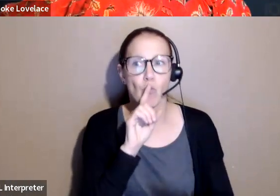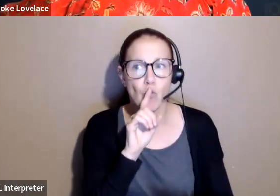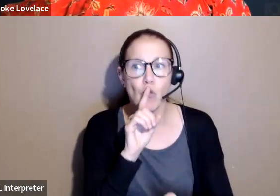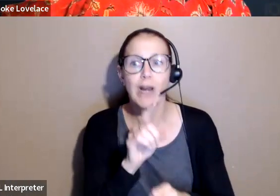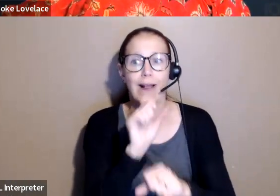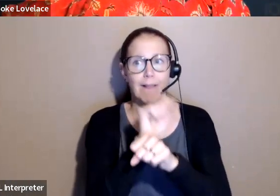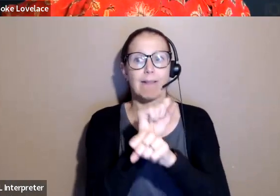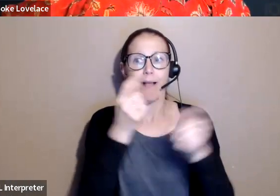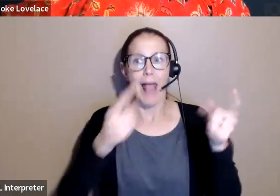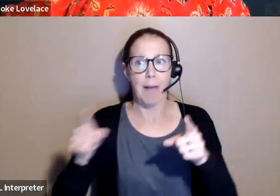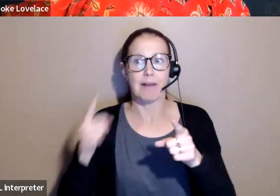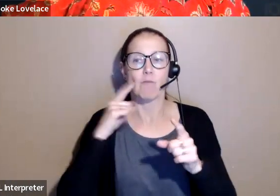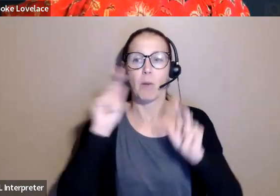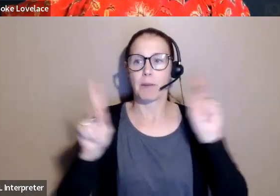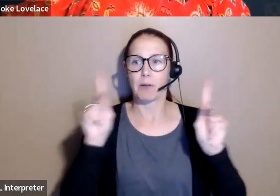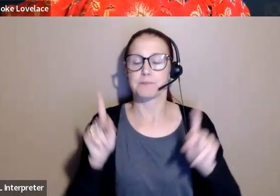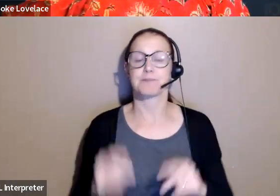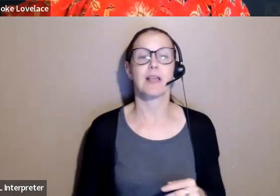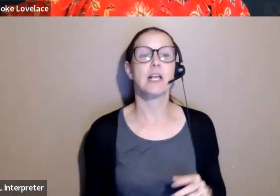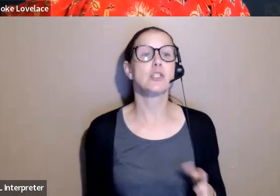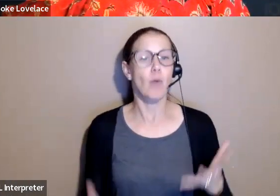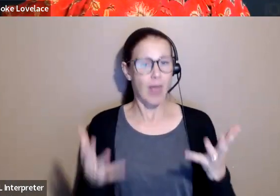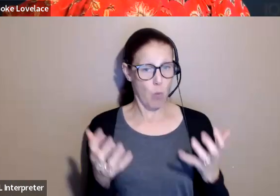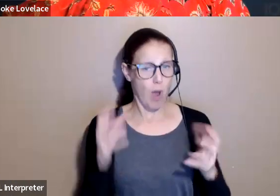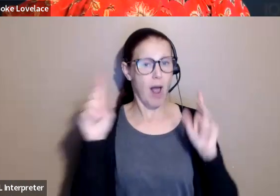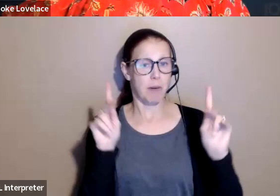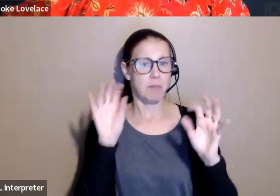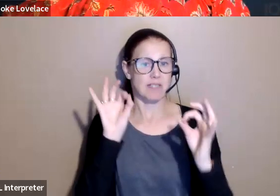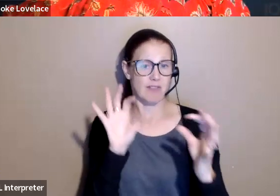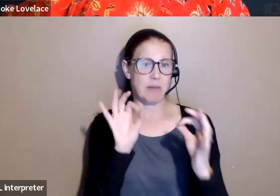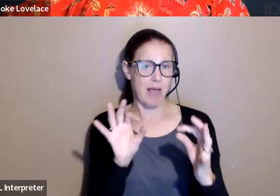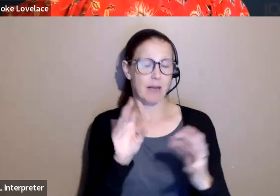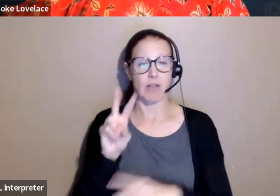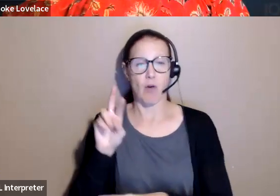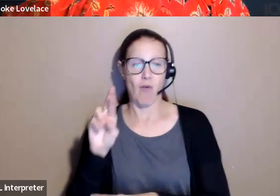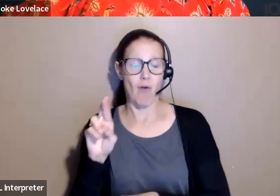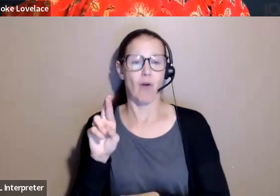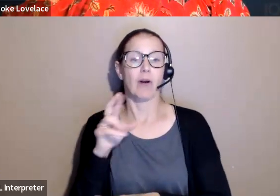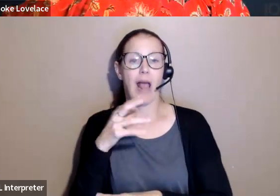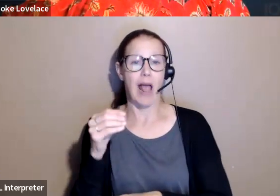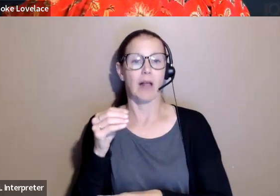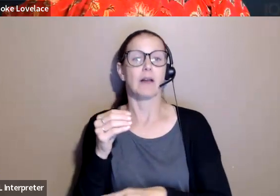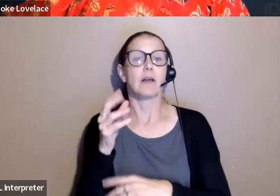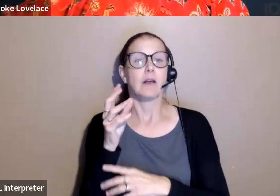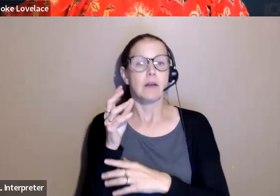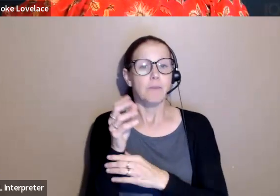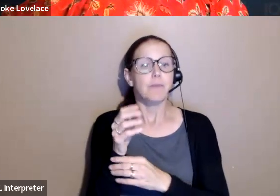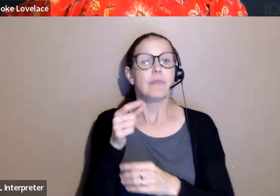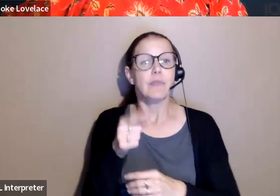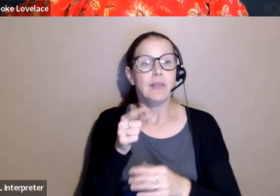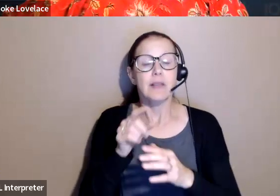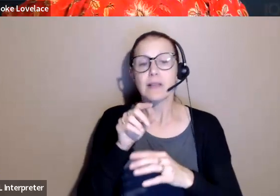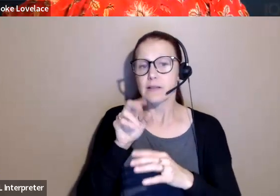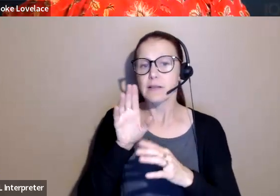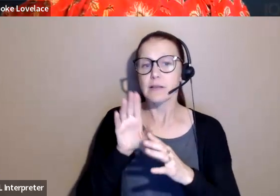individuals. And so they do want people's input. So they, vocational rehabilitation and the University Centers for Excellence in Developmental Disabilities